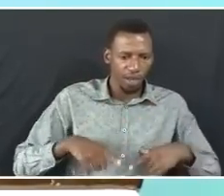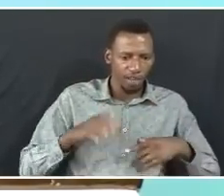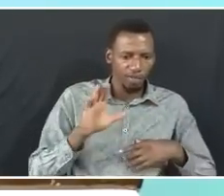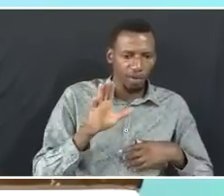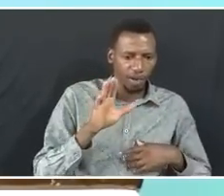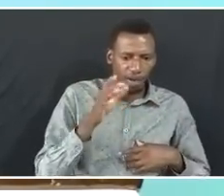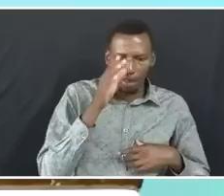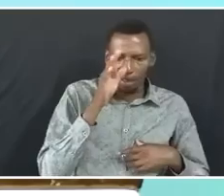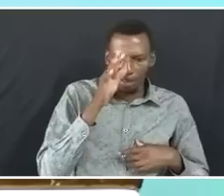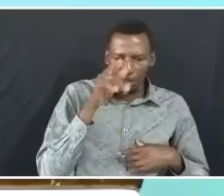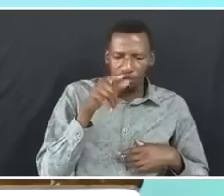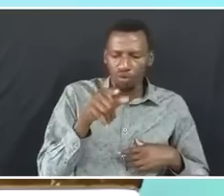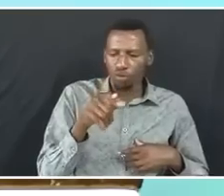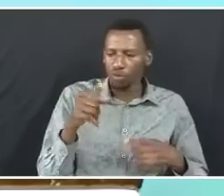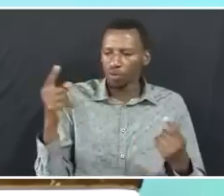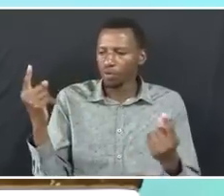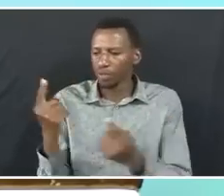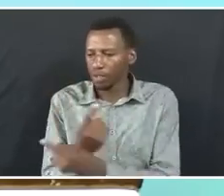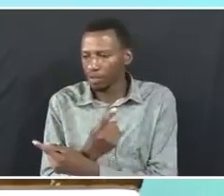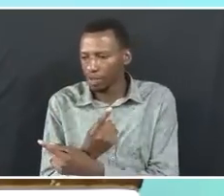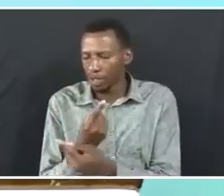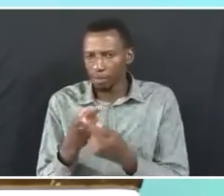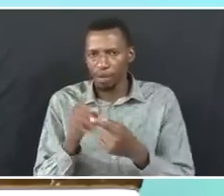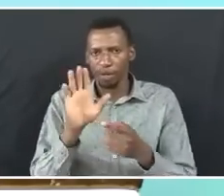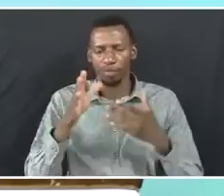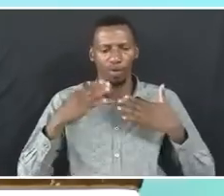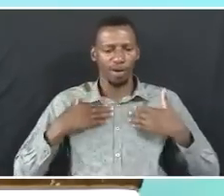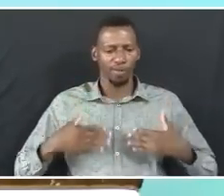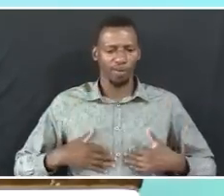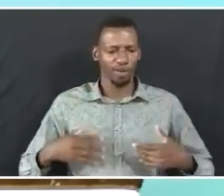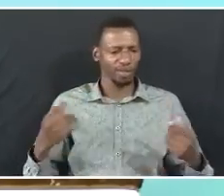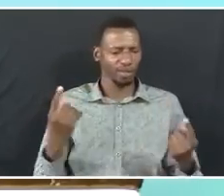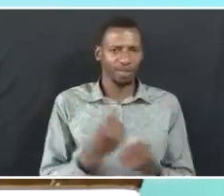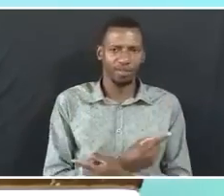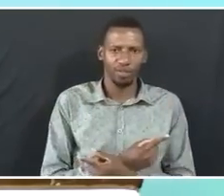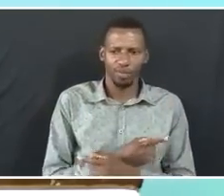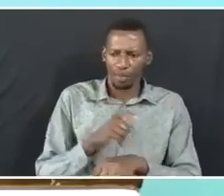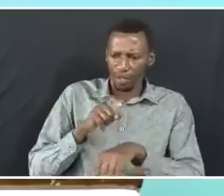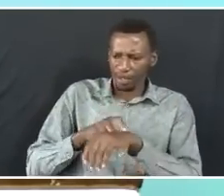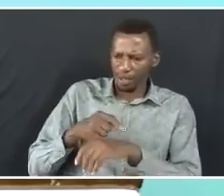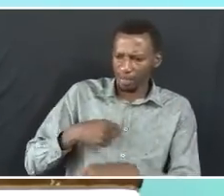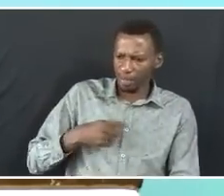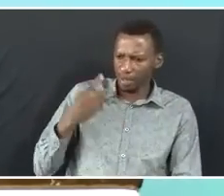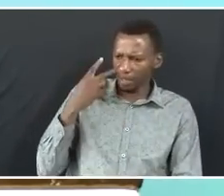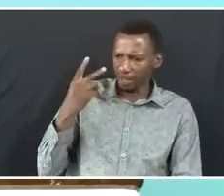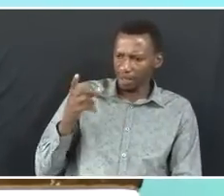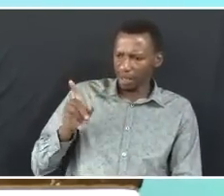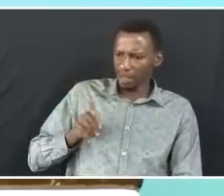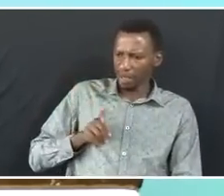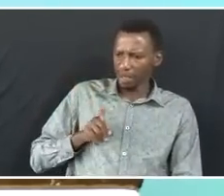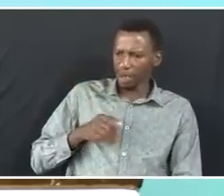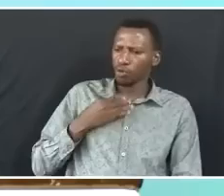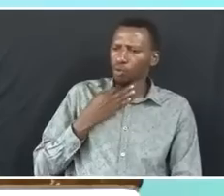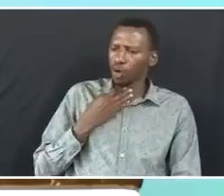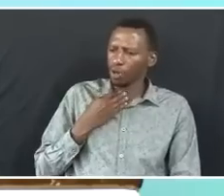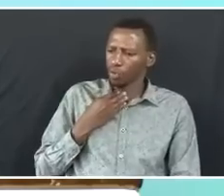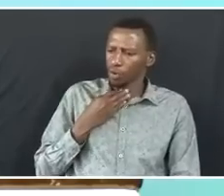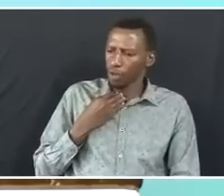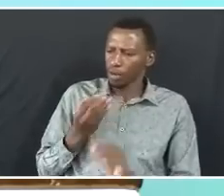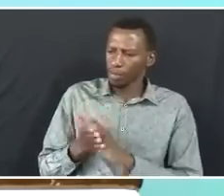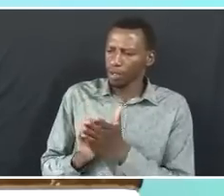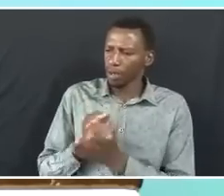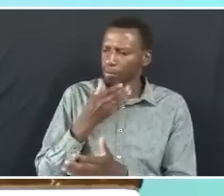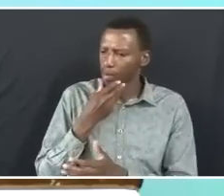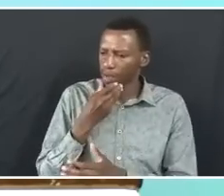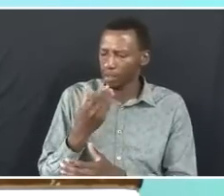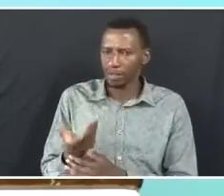opposite sex when their whole being speaks otherwise. So when I see a girl who is insisting on being a man, and every month